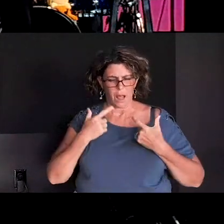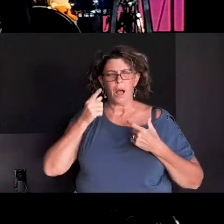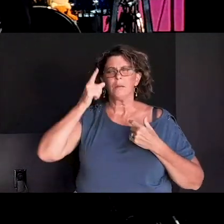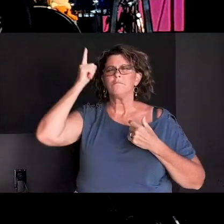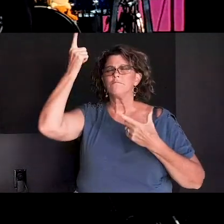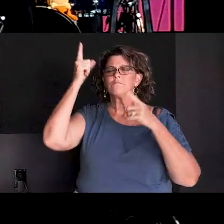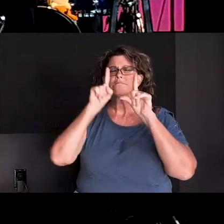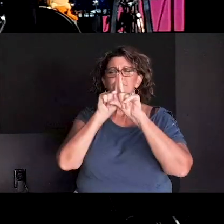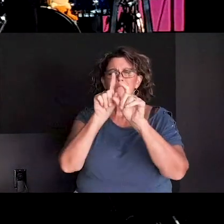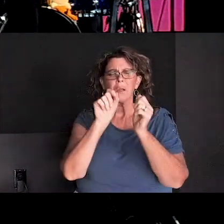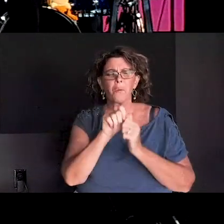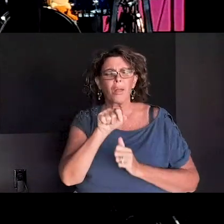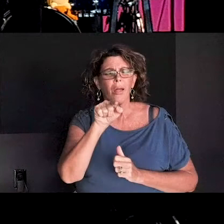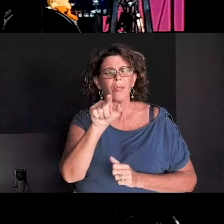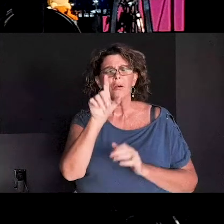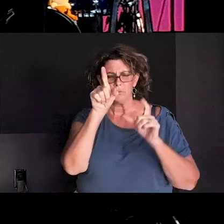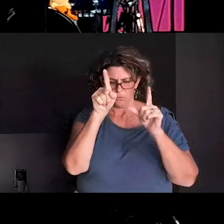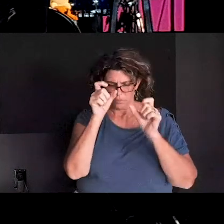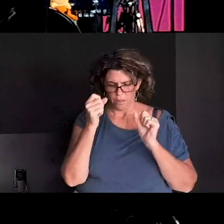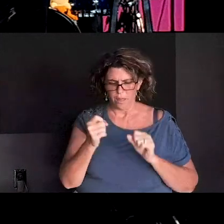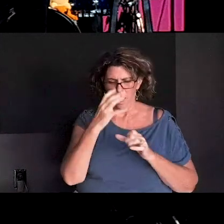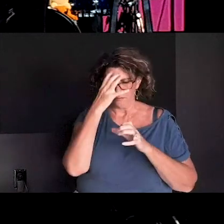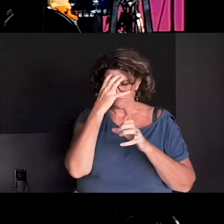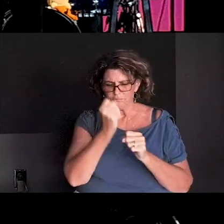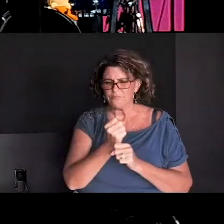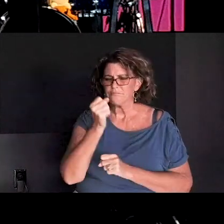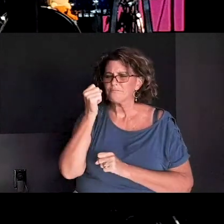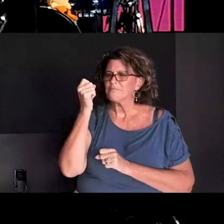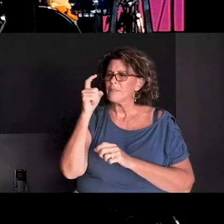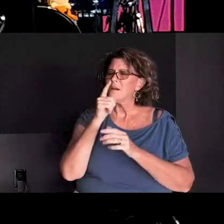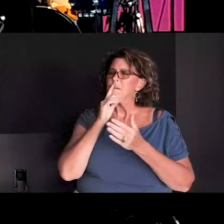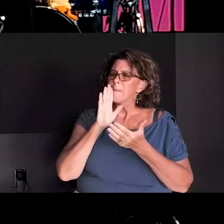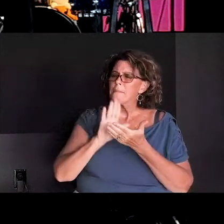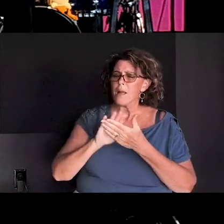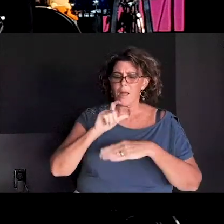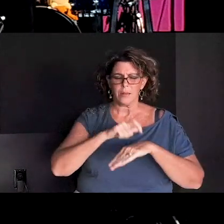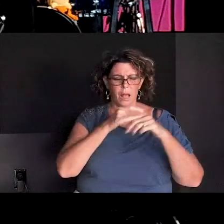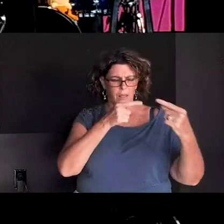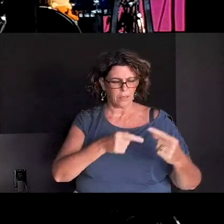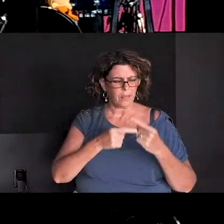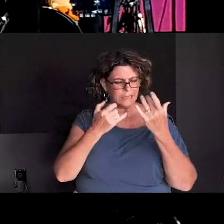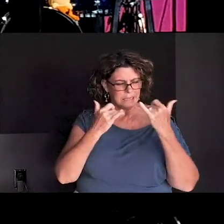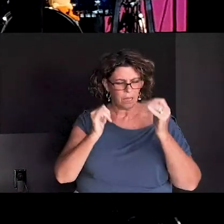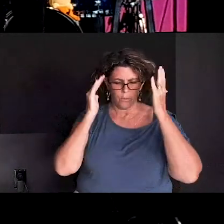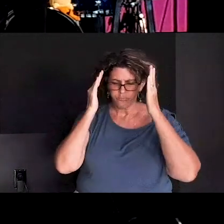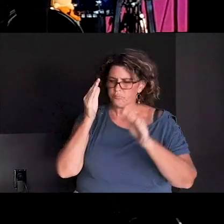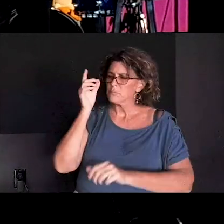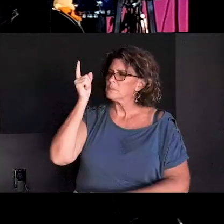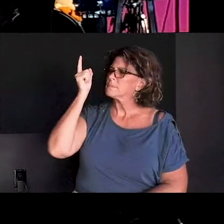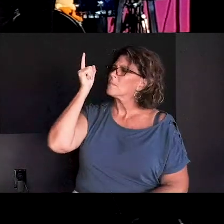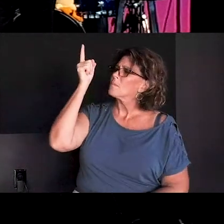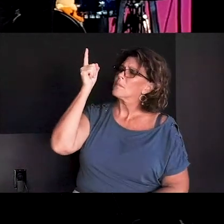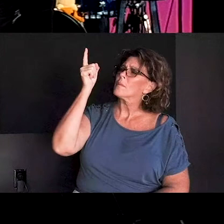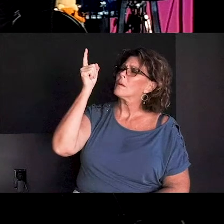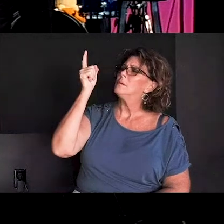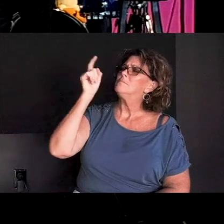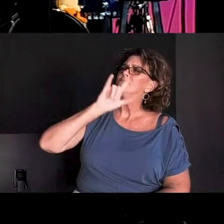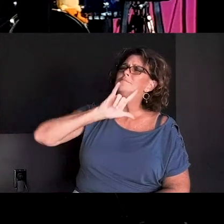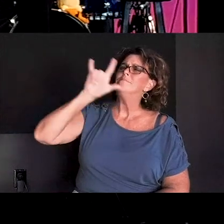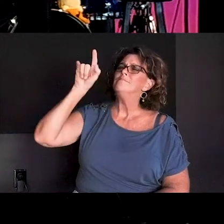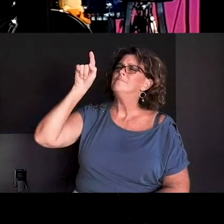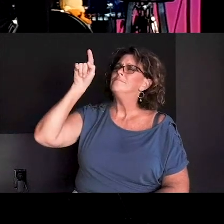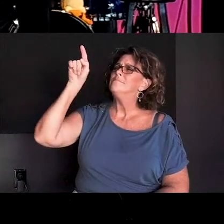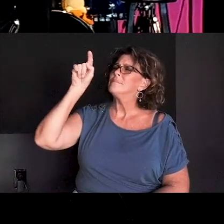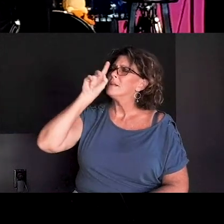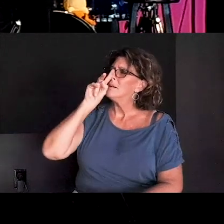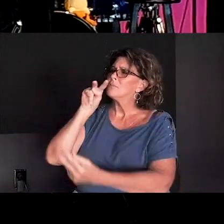know that we can depend on you in the good times and in the bad times. We relinquish our will, and we